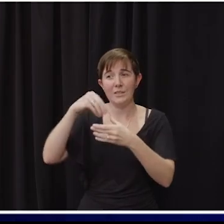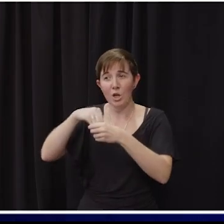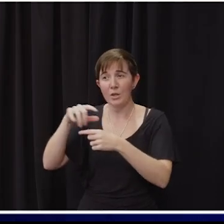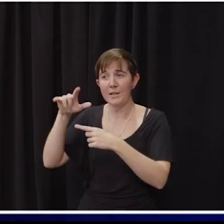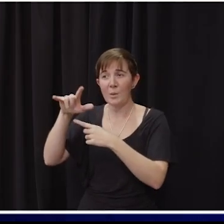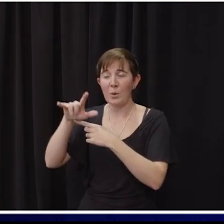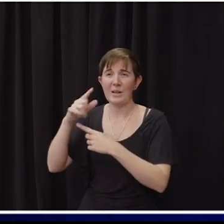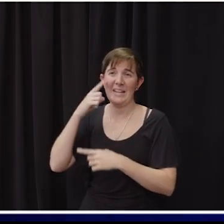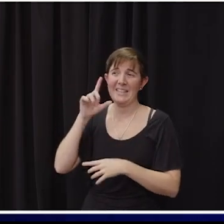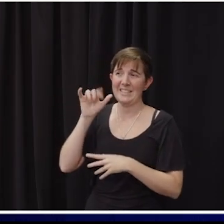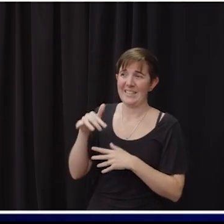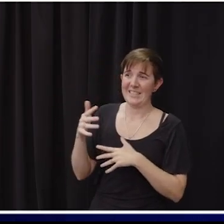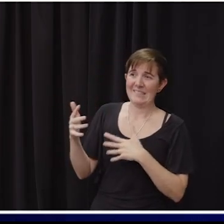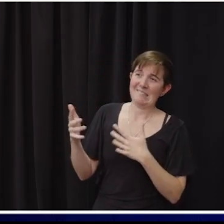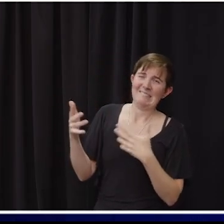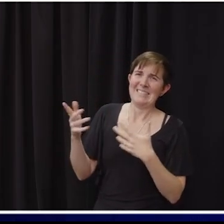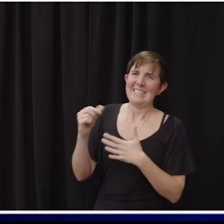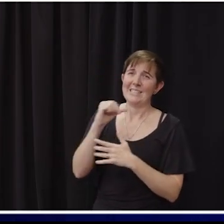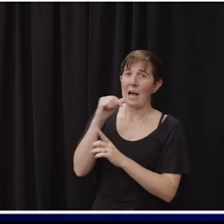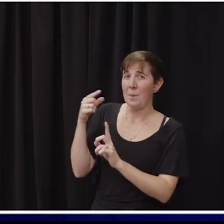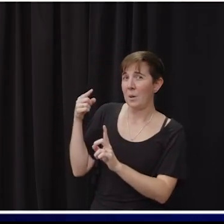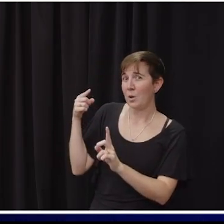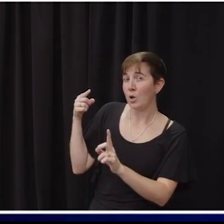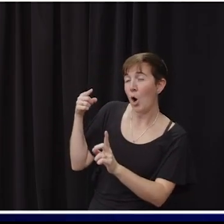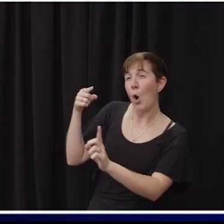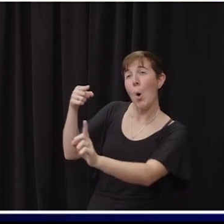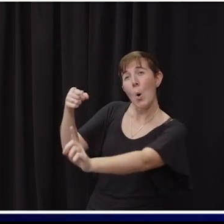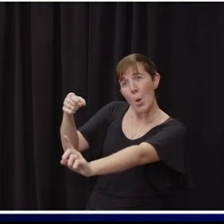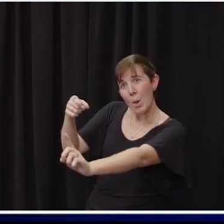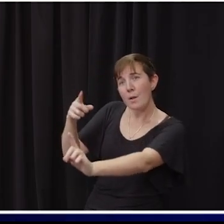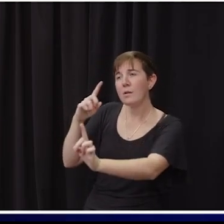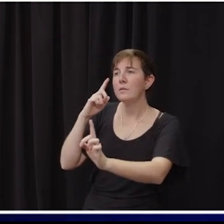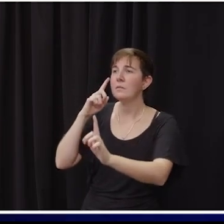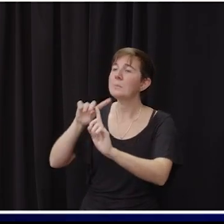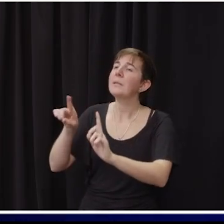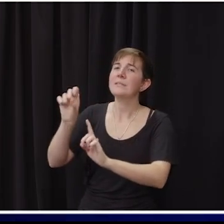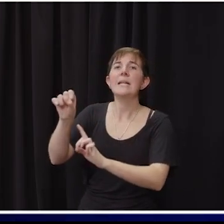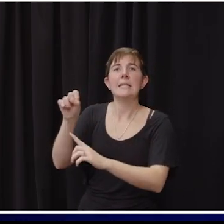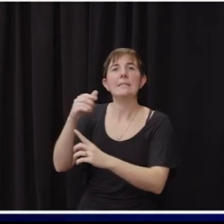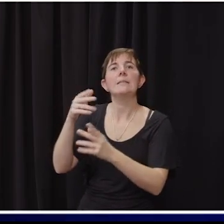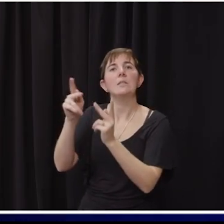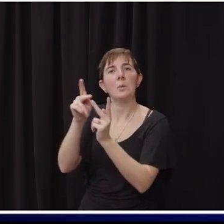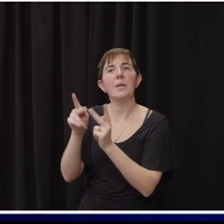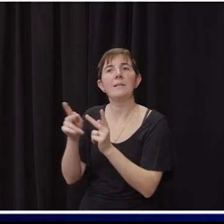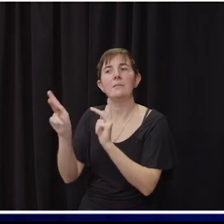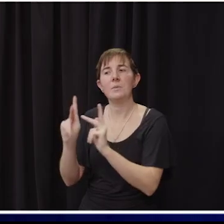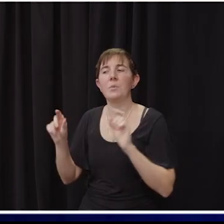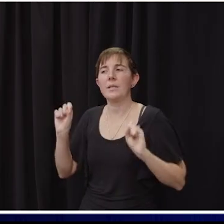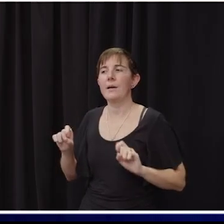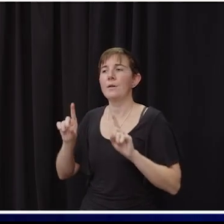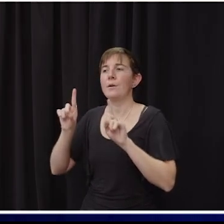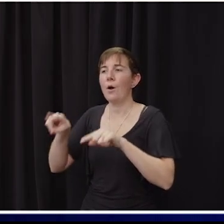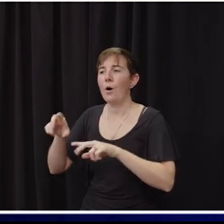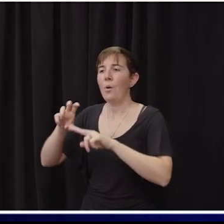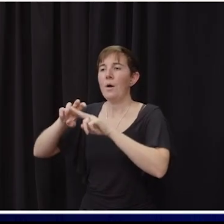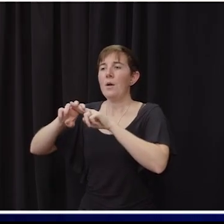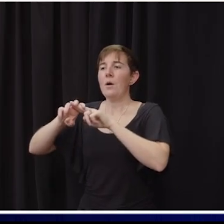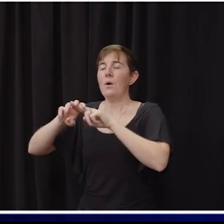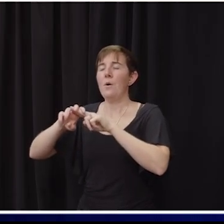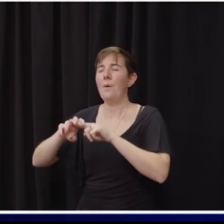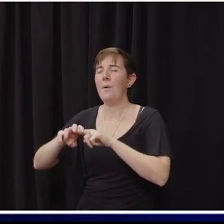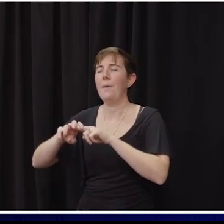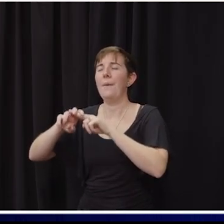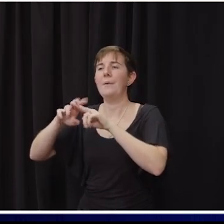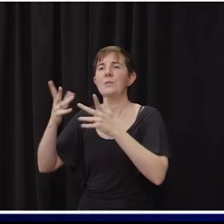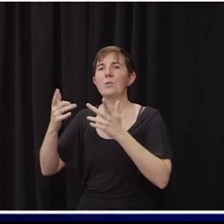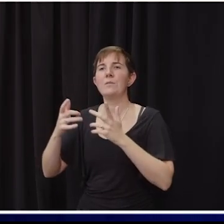want to be in the end, but it's at least a place where people can go and